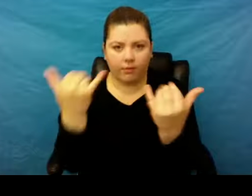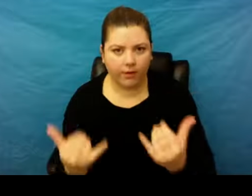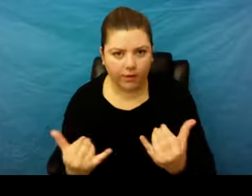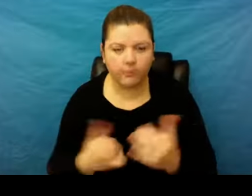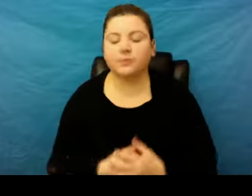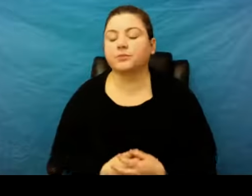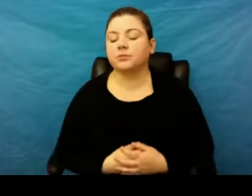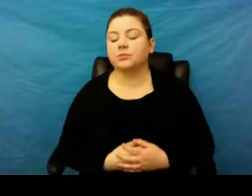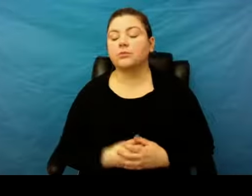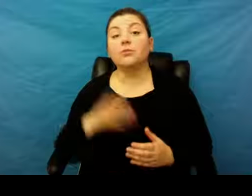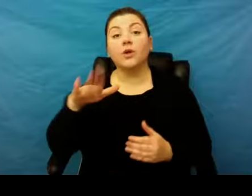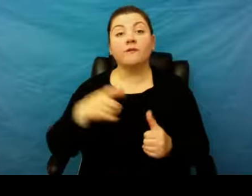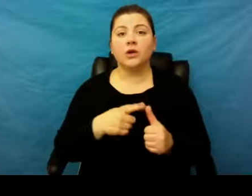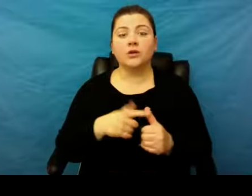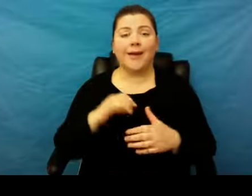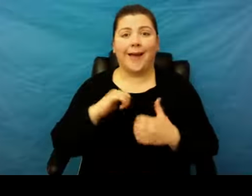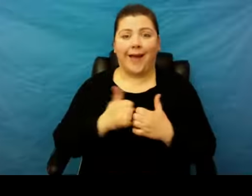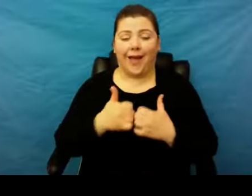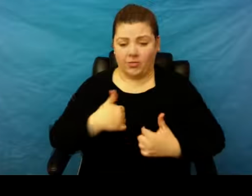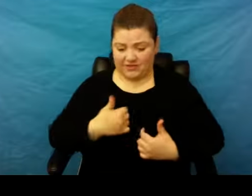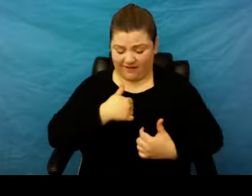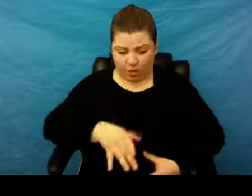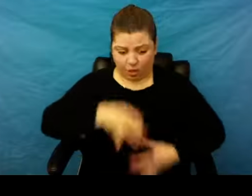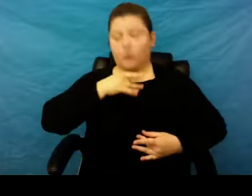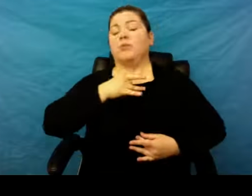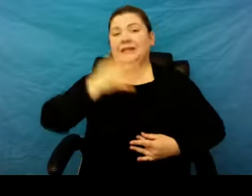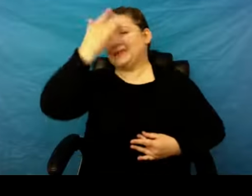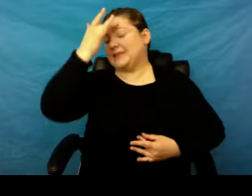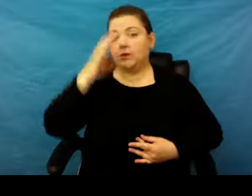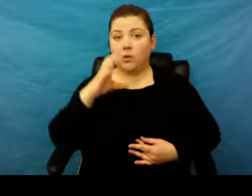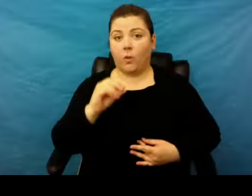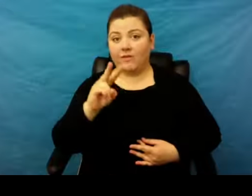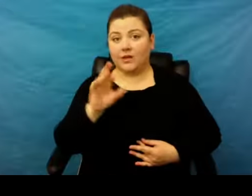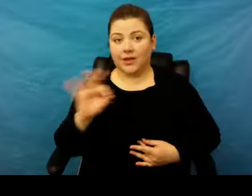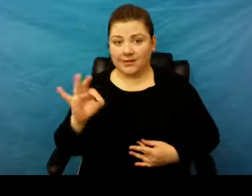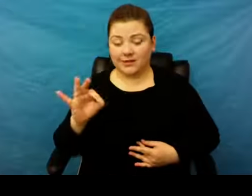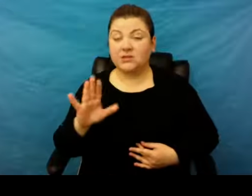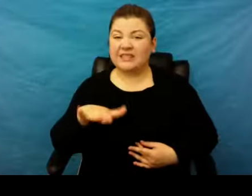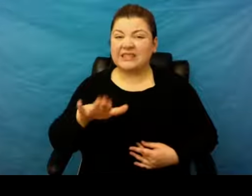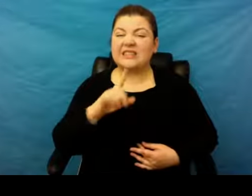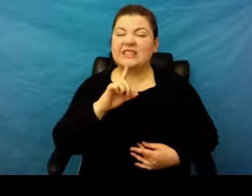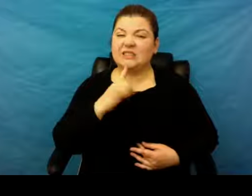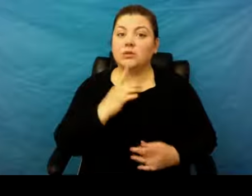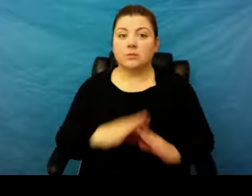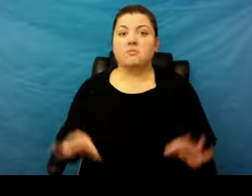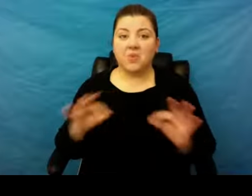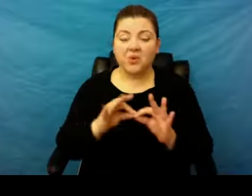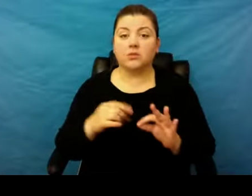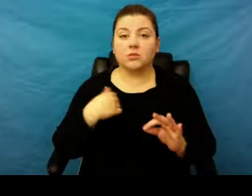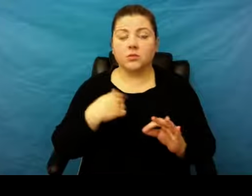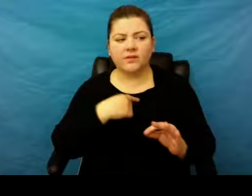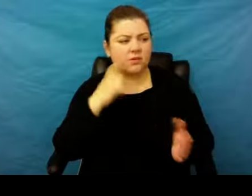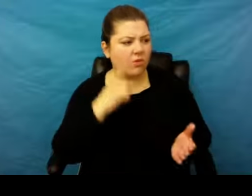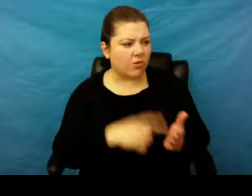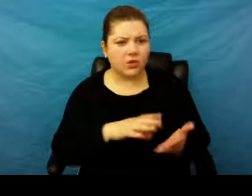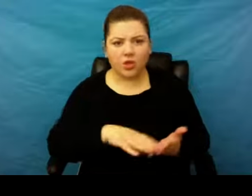is, how do you get COVID? And I think that this is really important, and we've really learned a lot over the last couple of